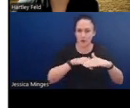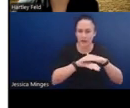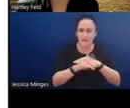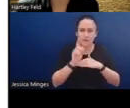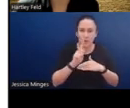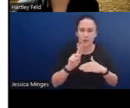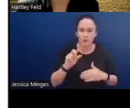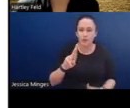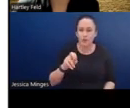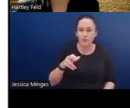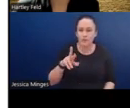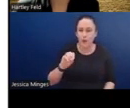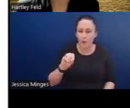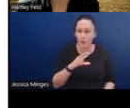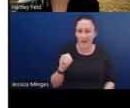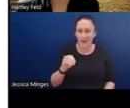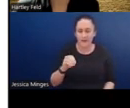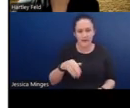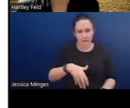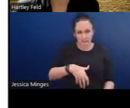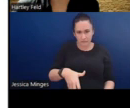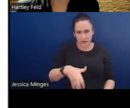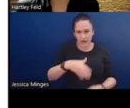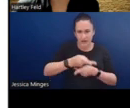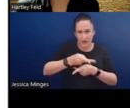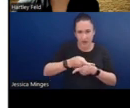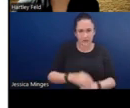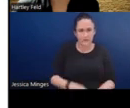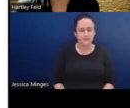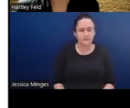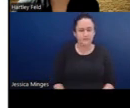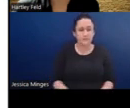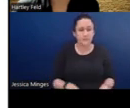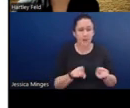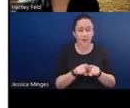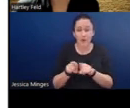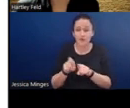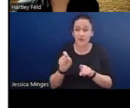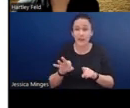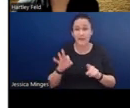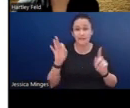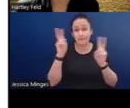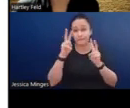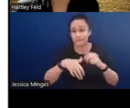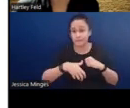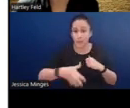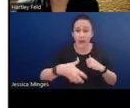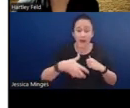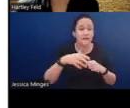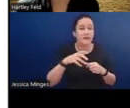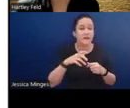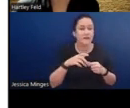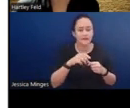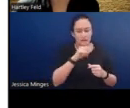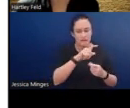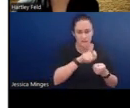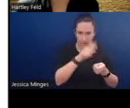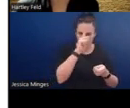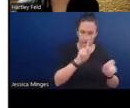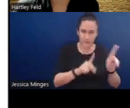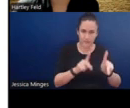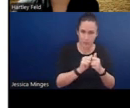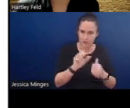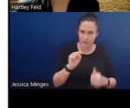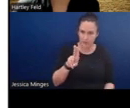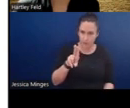and perinatal care. And then sadly, having an unintended pregnancy, and this is not specific for people who with a substance